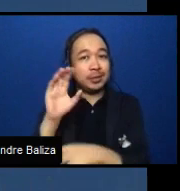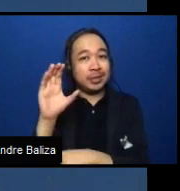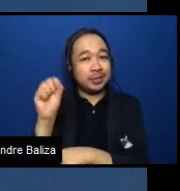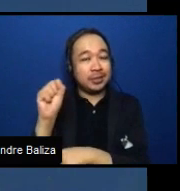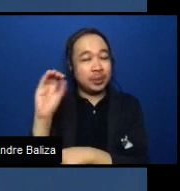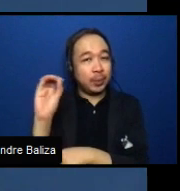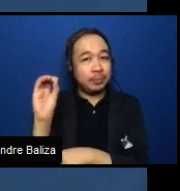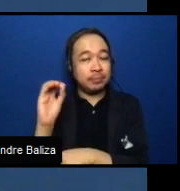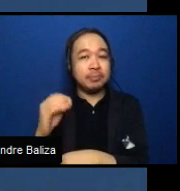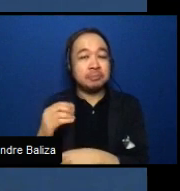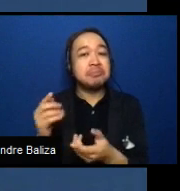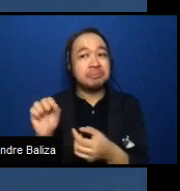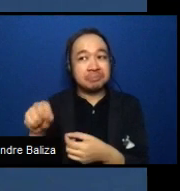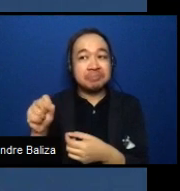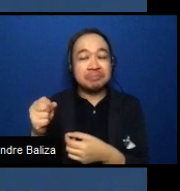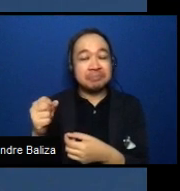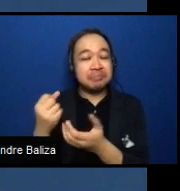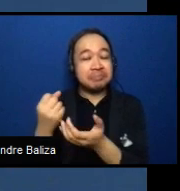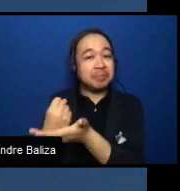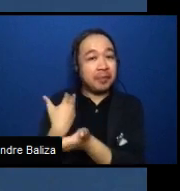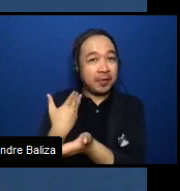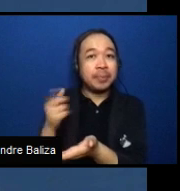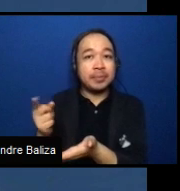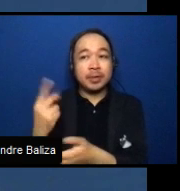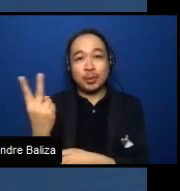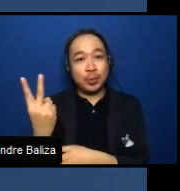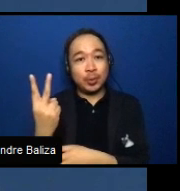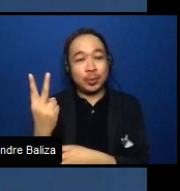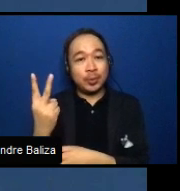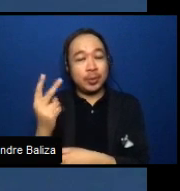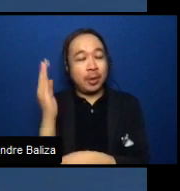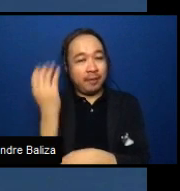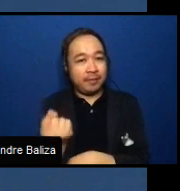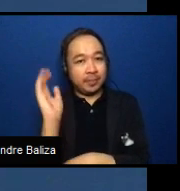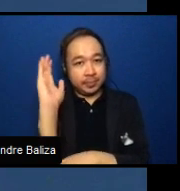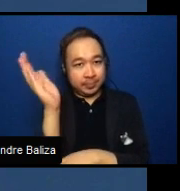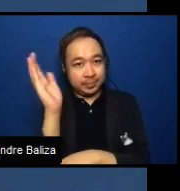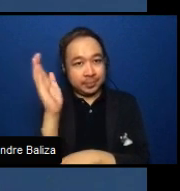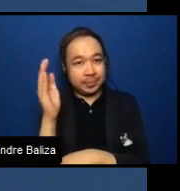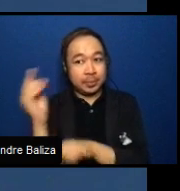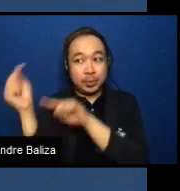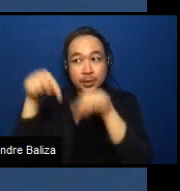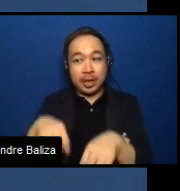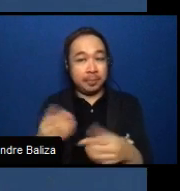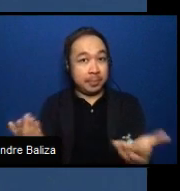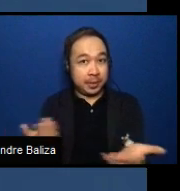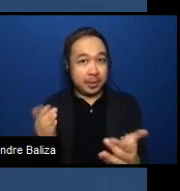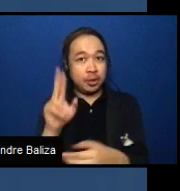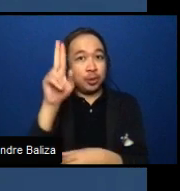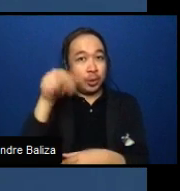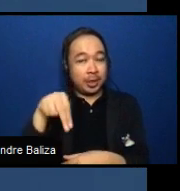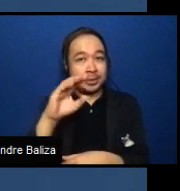that 2 of them are going to take the floor as they are physically present here in the UNCC,